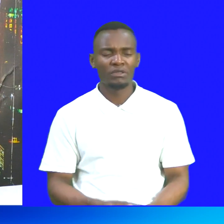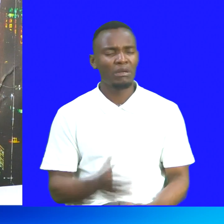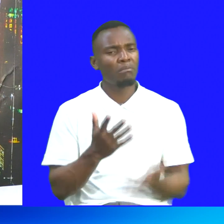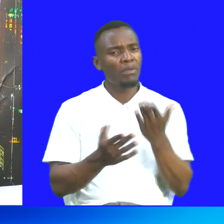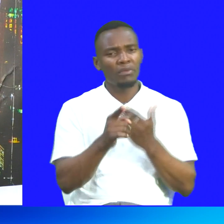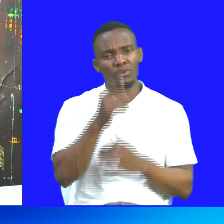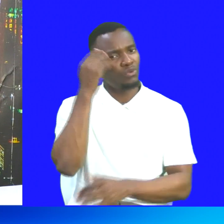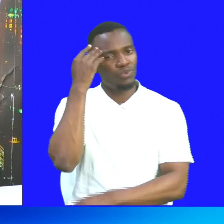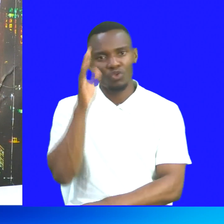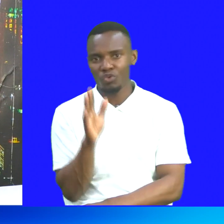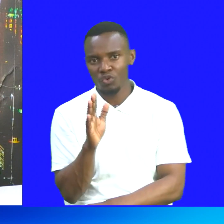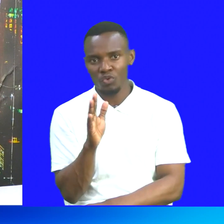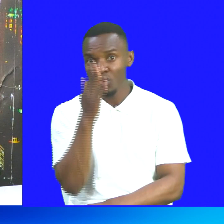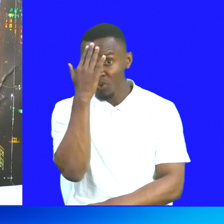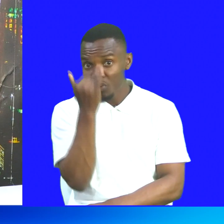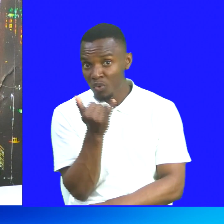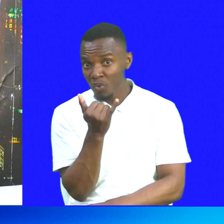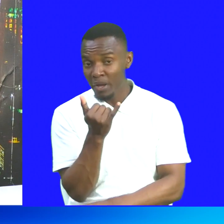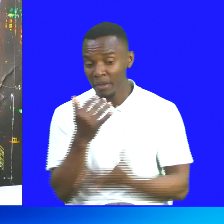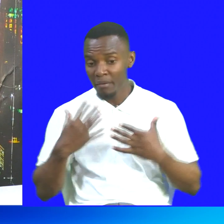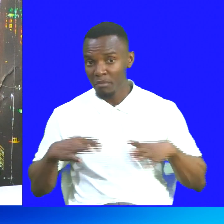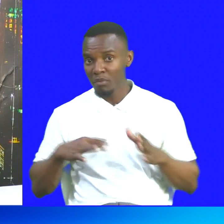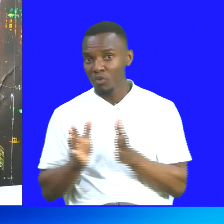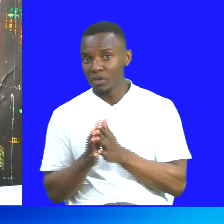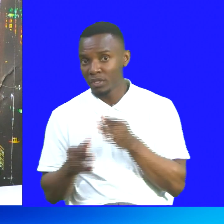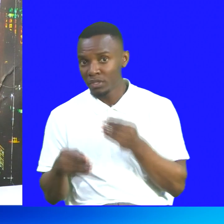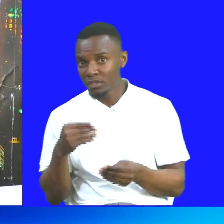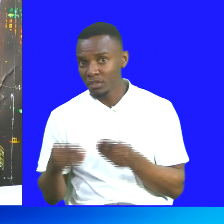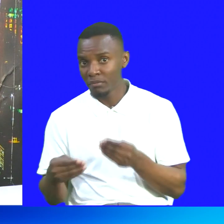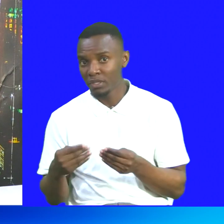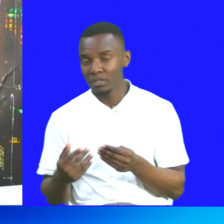know why people with disabilities